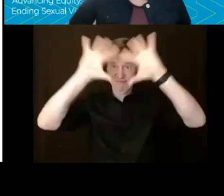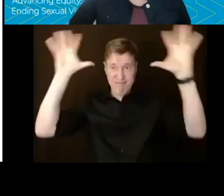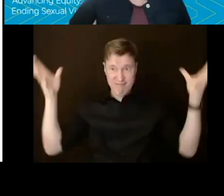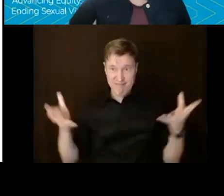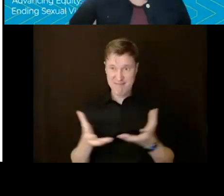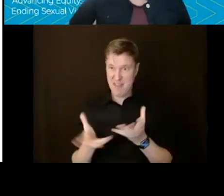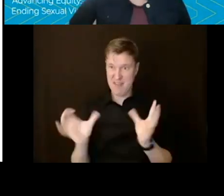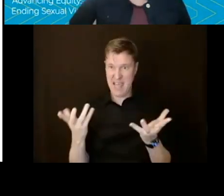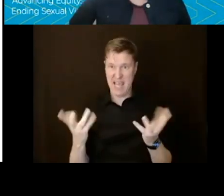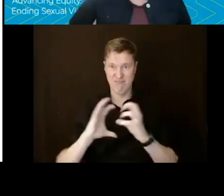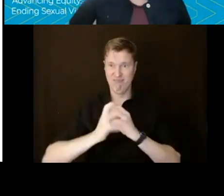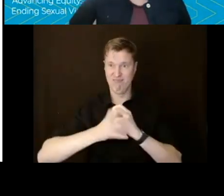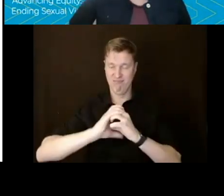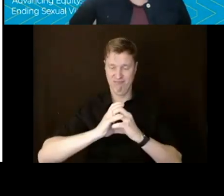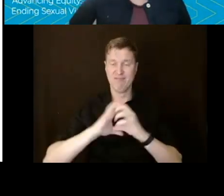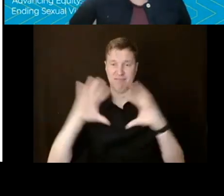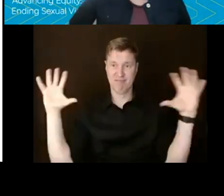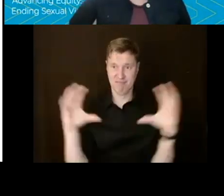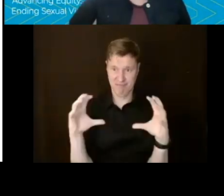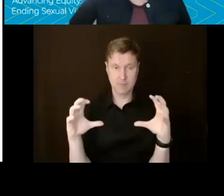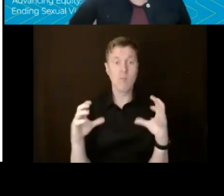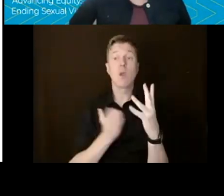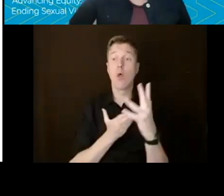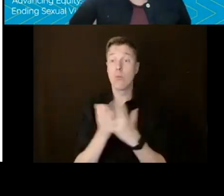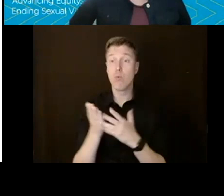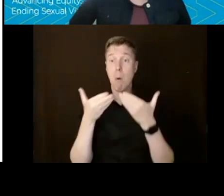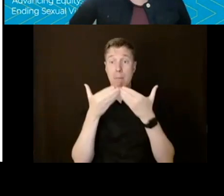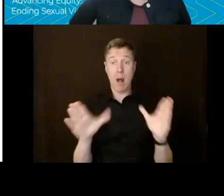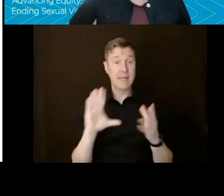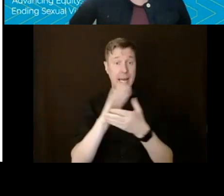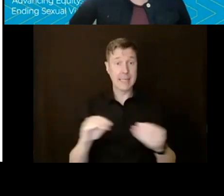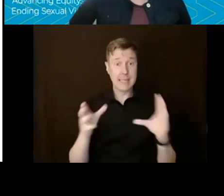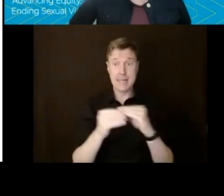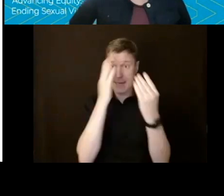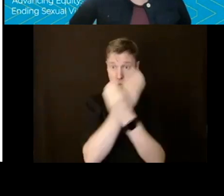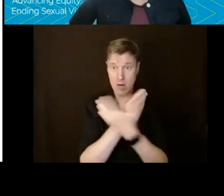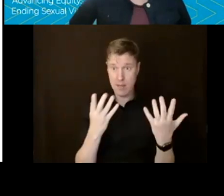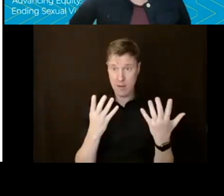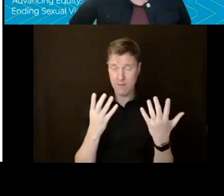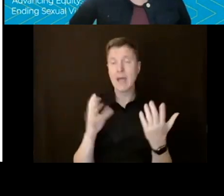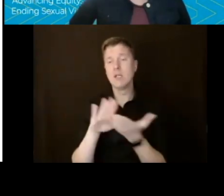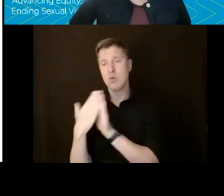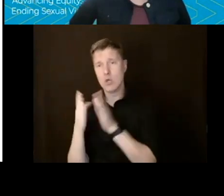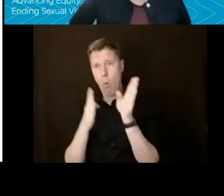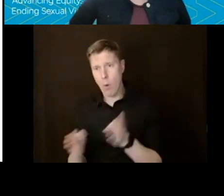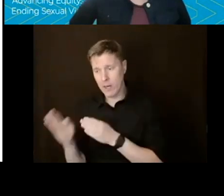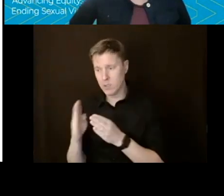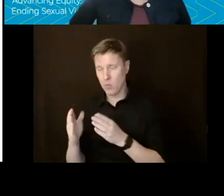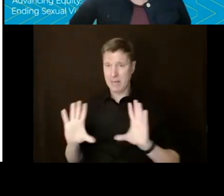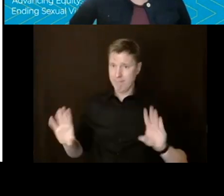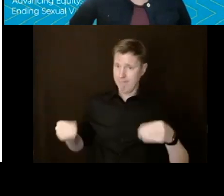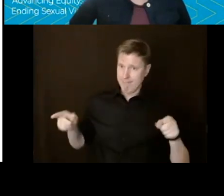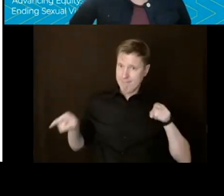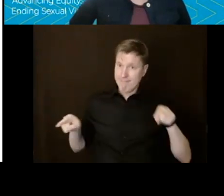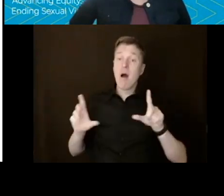the world that we need. And so through public narrative and community organizing, we can give people an opportunity